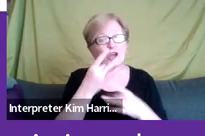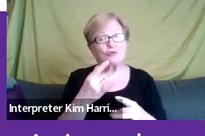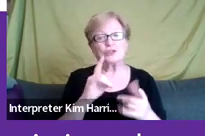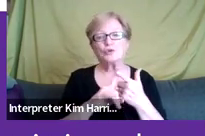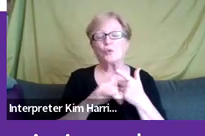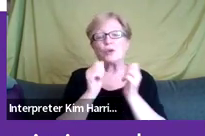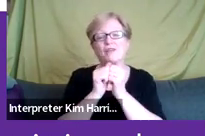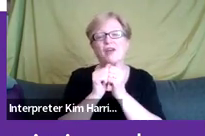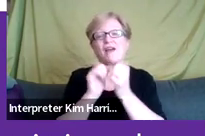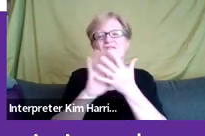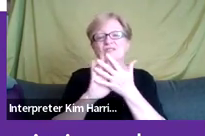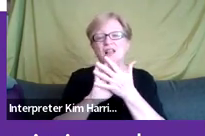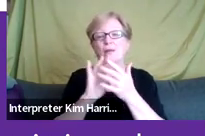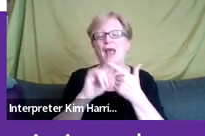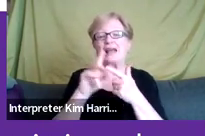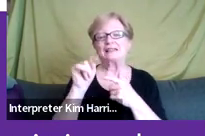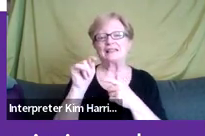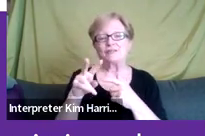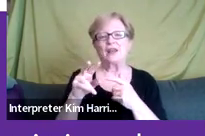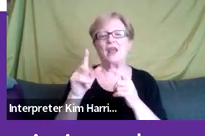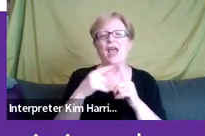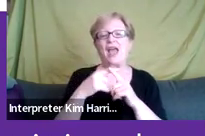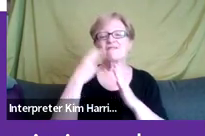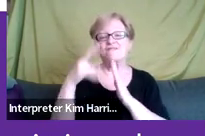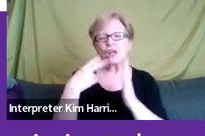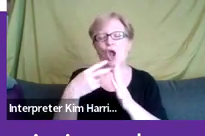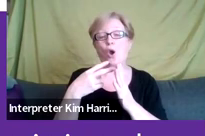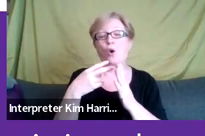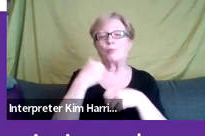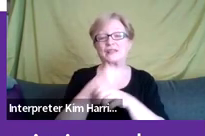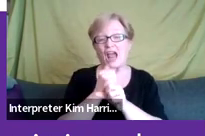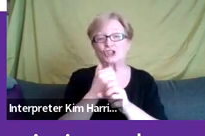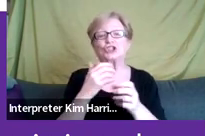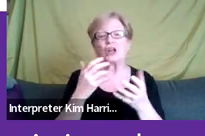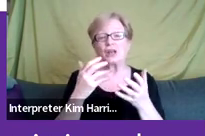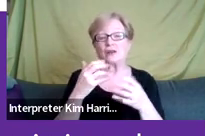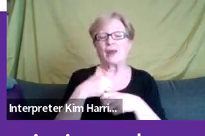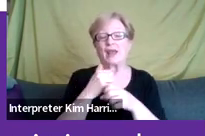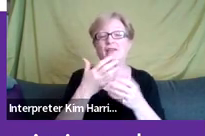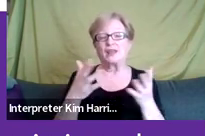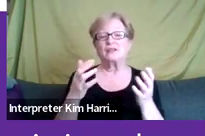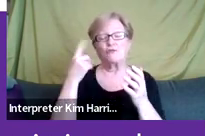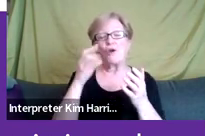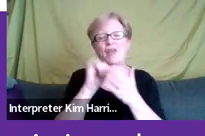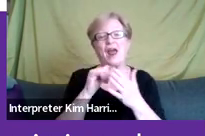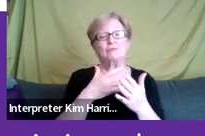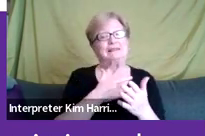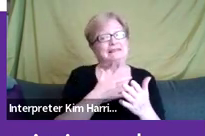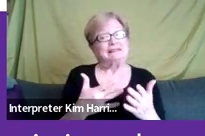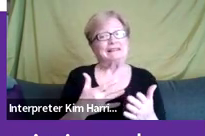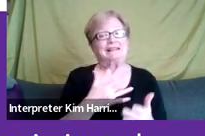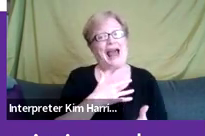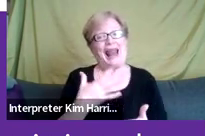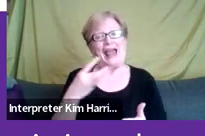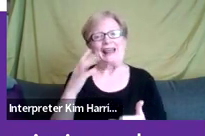and television and video production, the arts and those type of things. And so I've been,